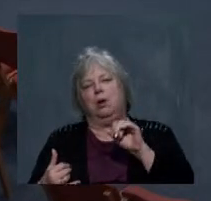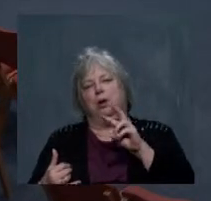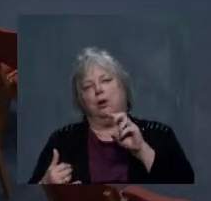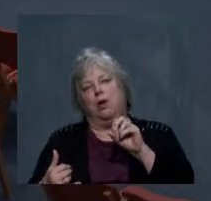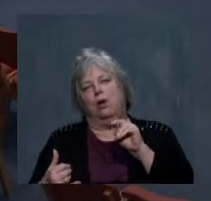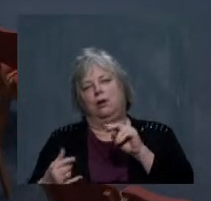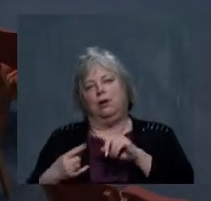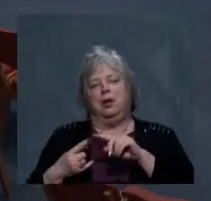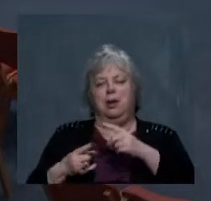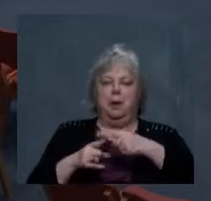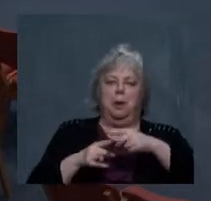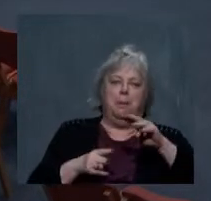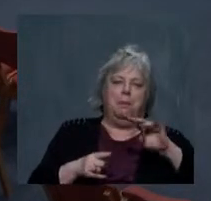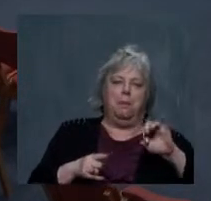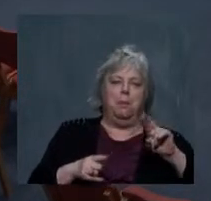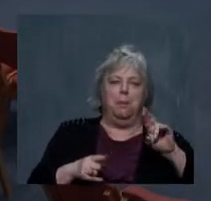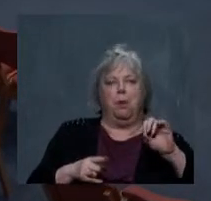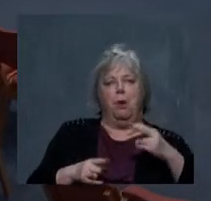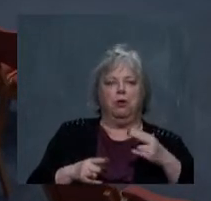kind of out there,